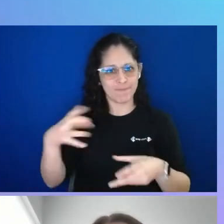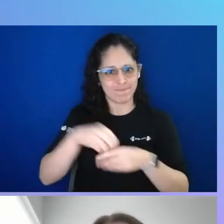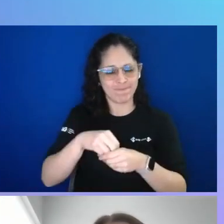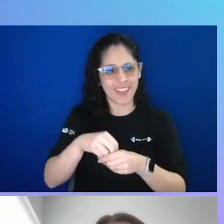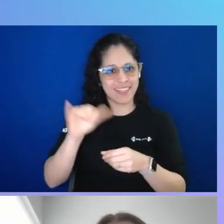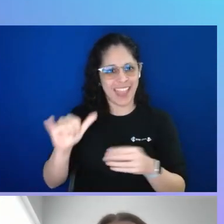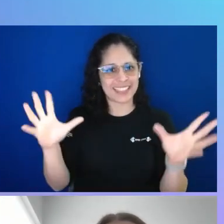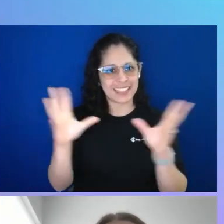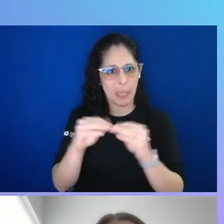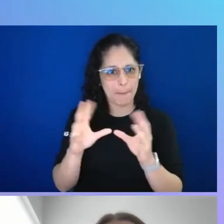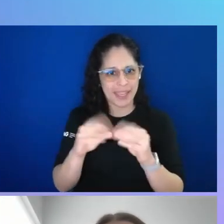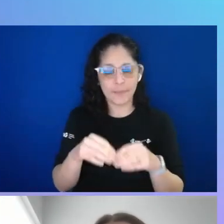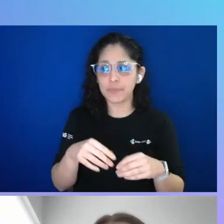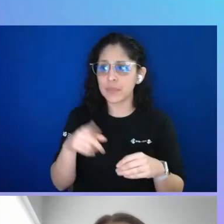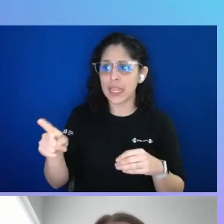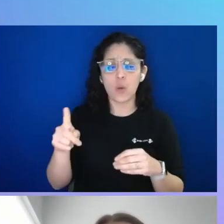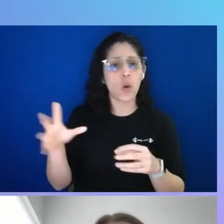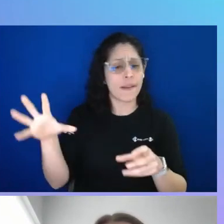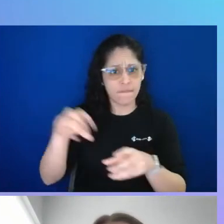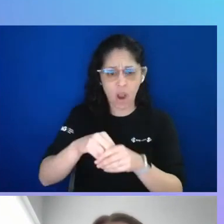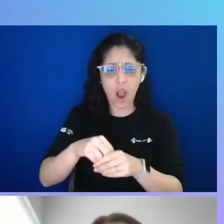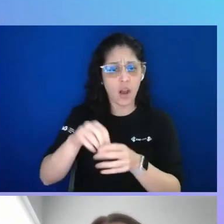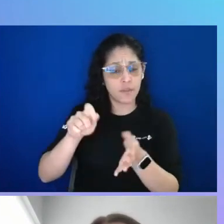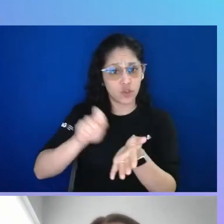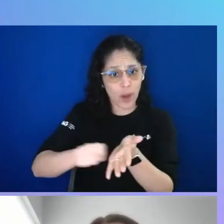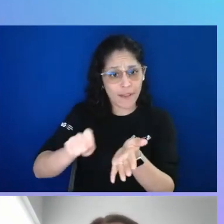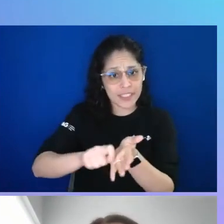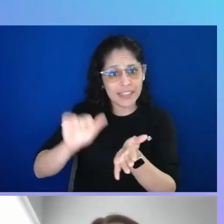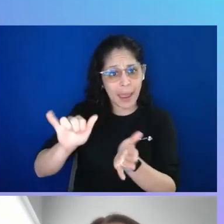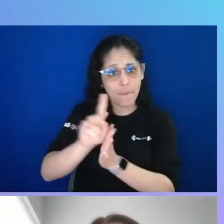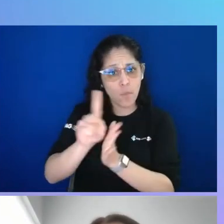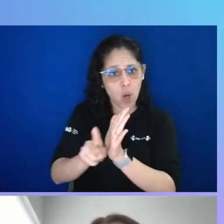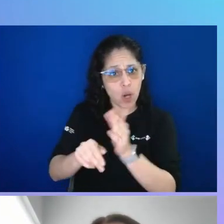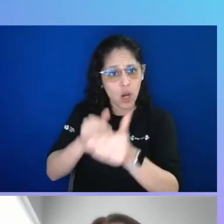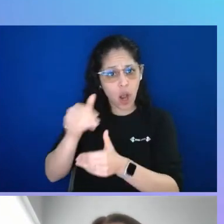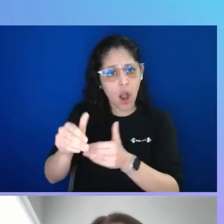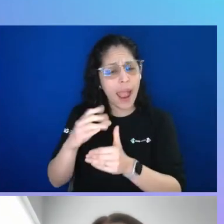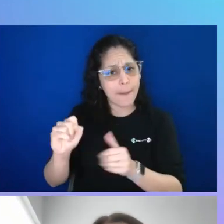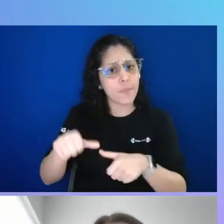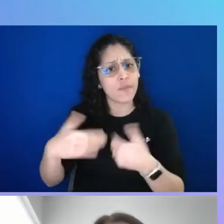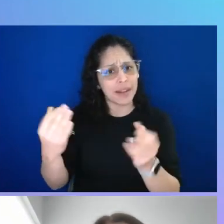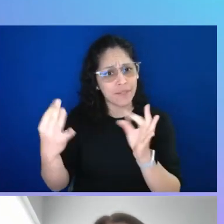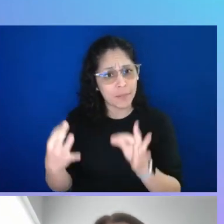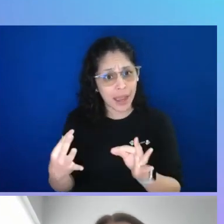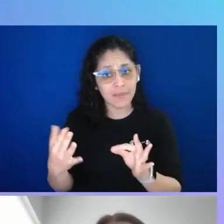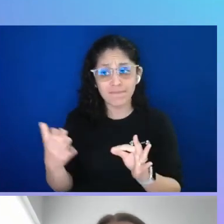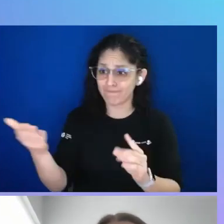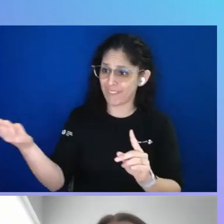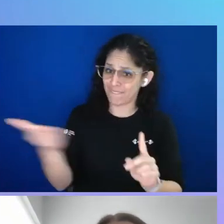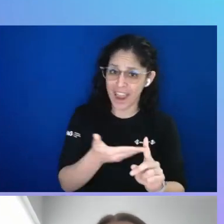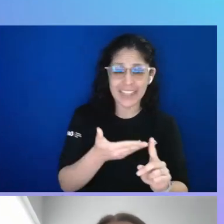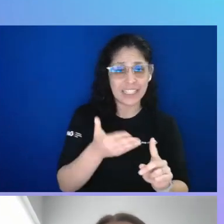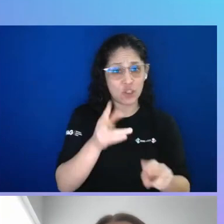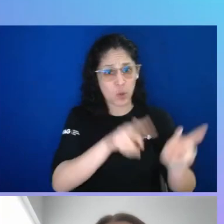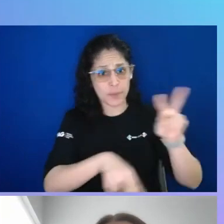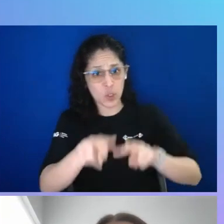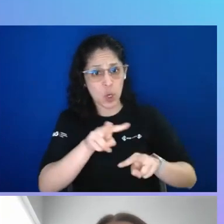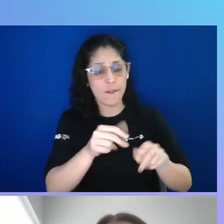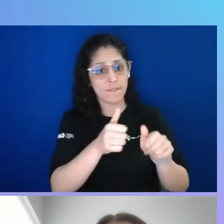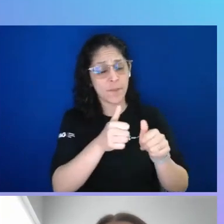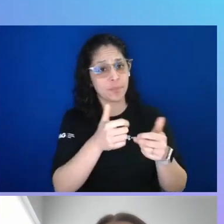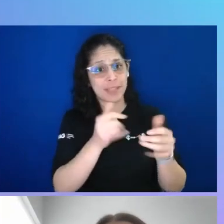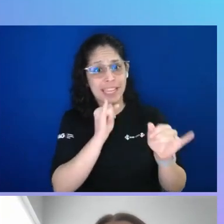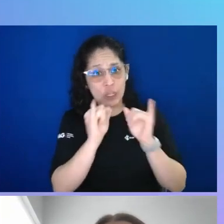involved in drafting the research protocol and providing feedback. And we invited them to observe our interview sessions remotely so they could really